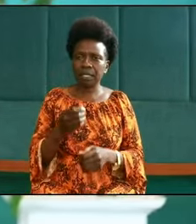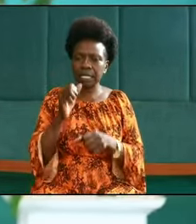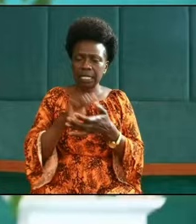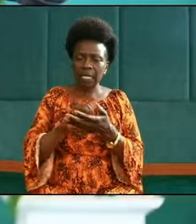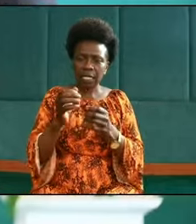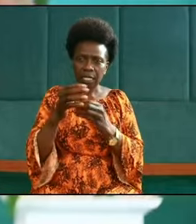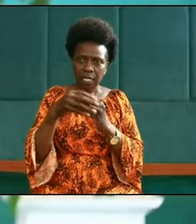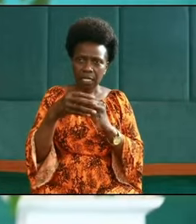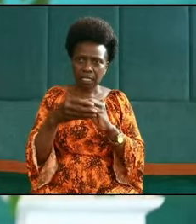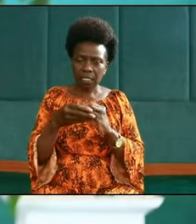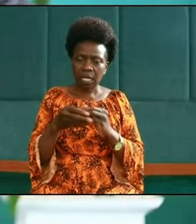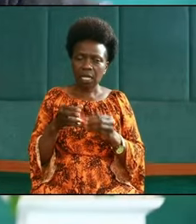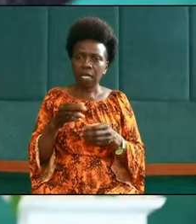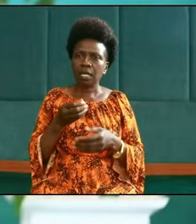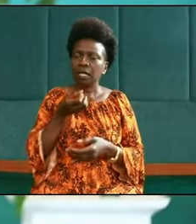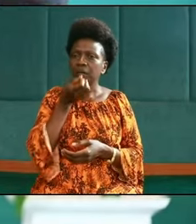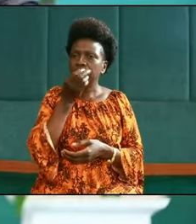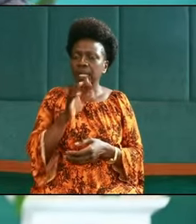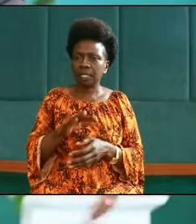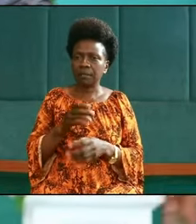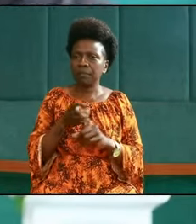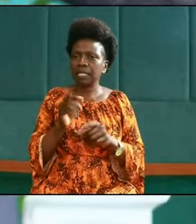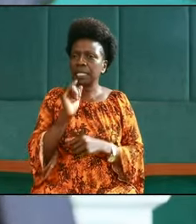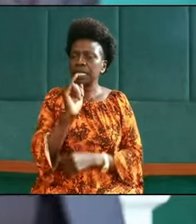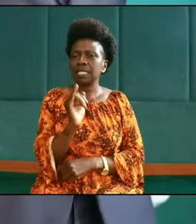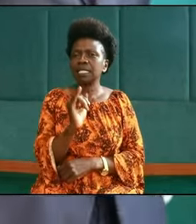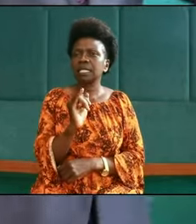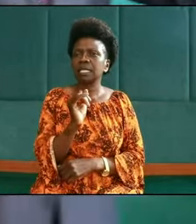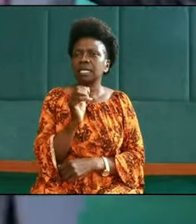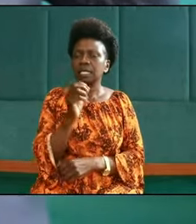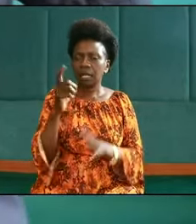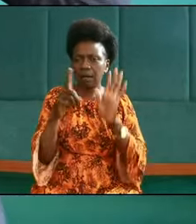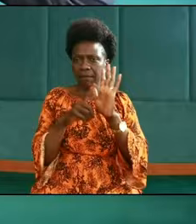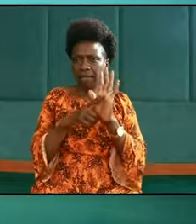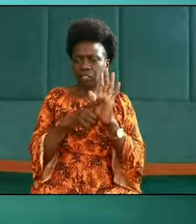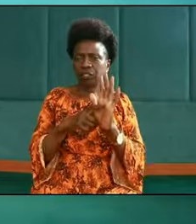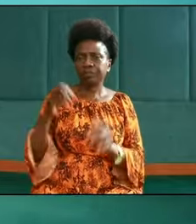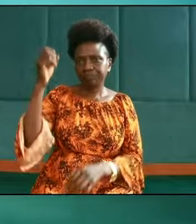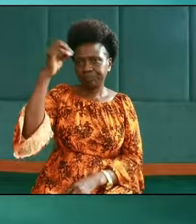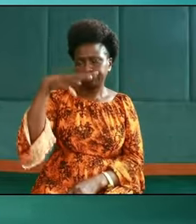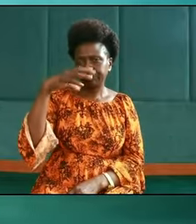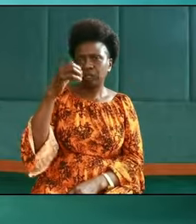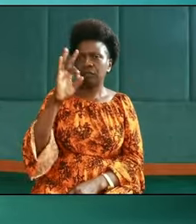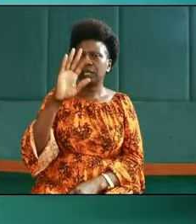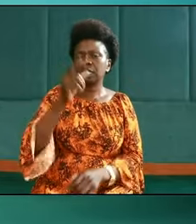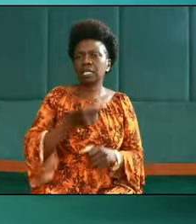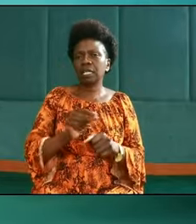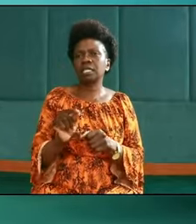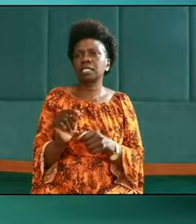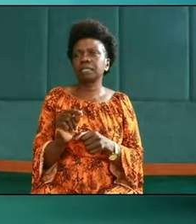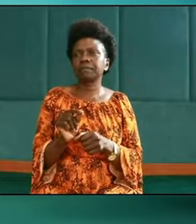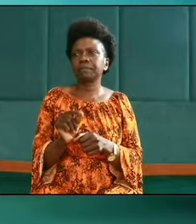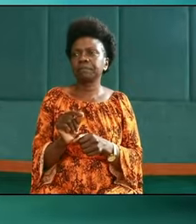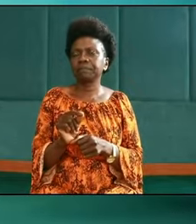creates repentance, but it is the revelation of his grace and the conviction